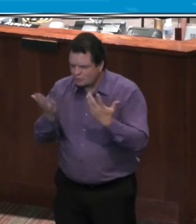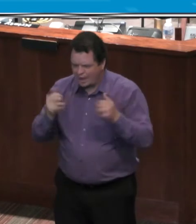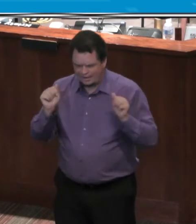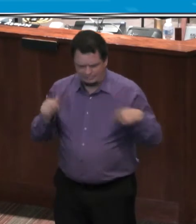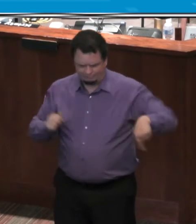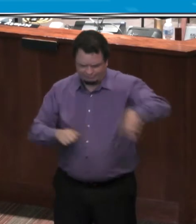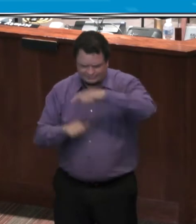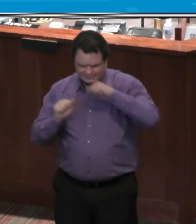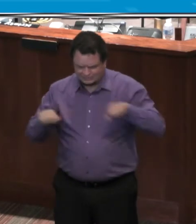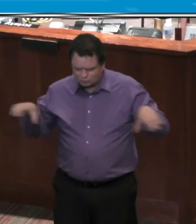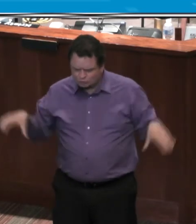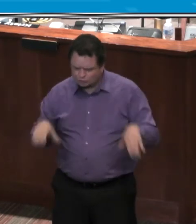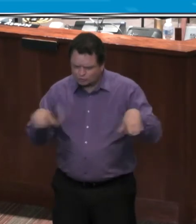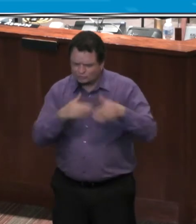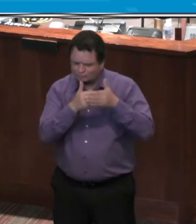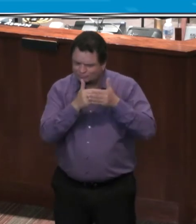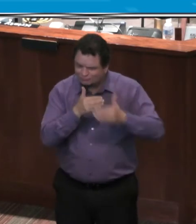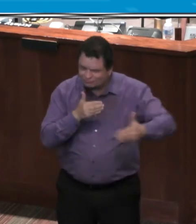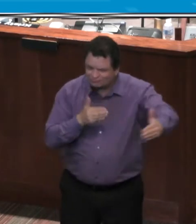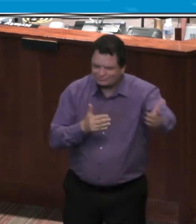Any questions at all?